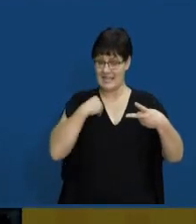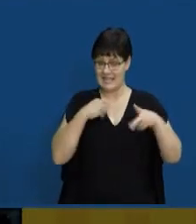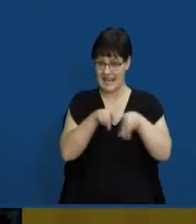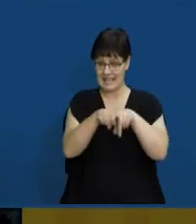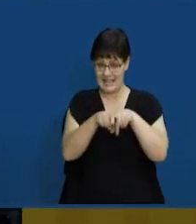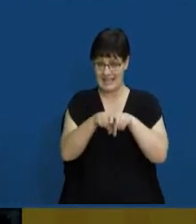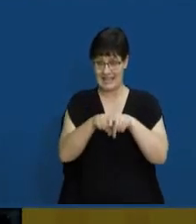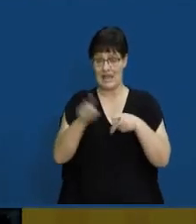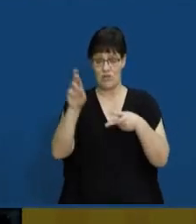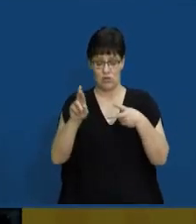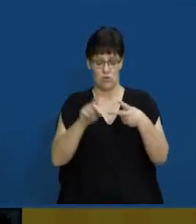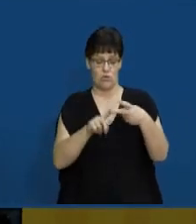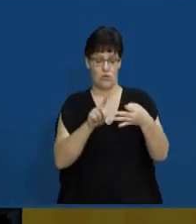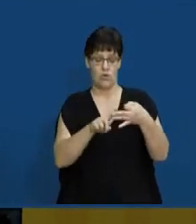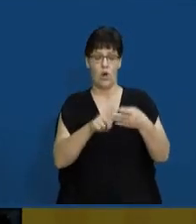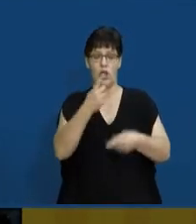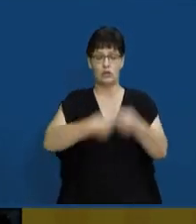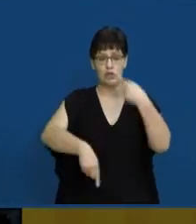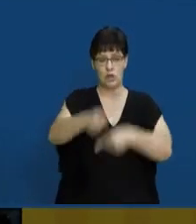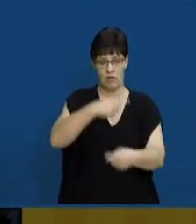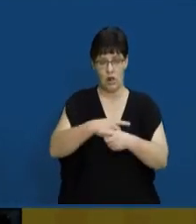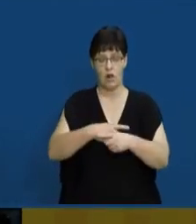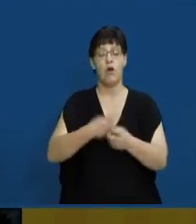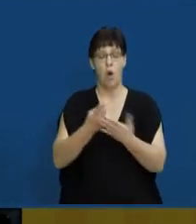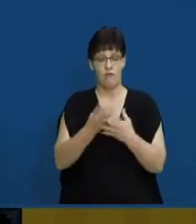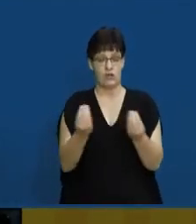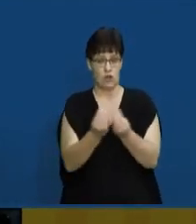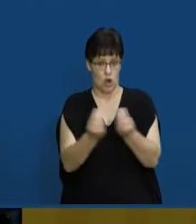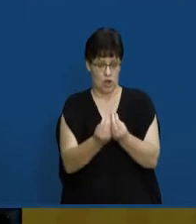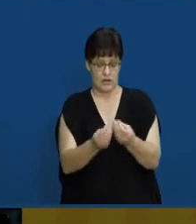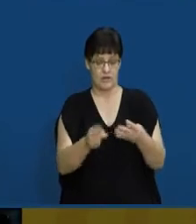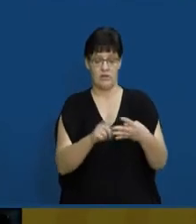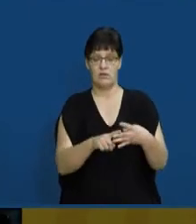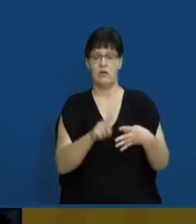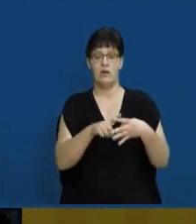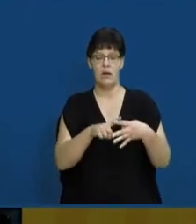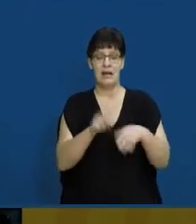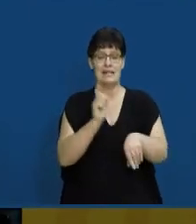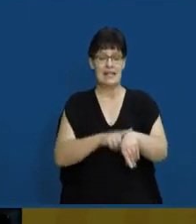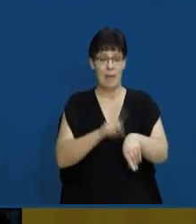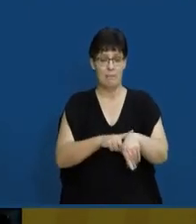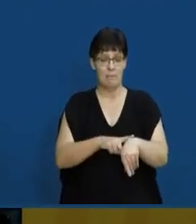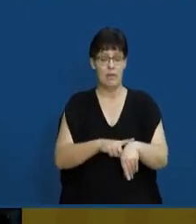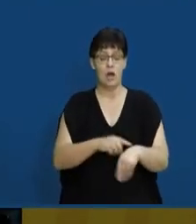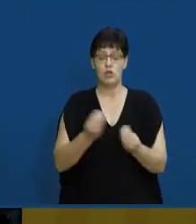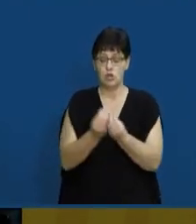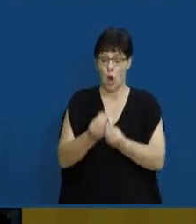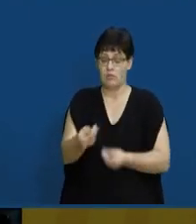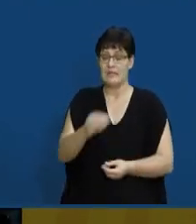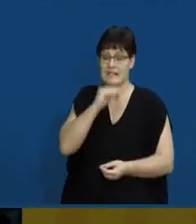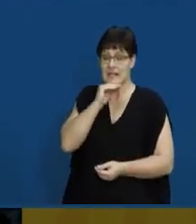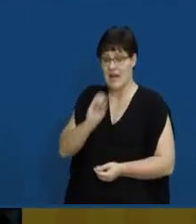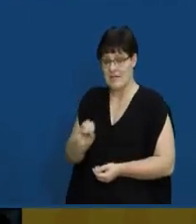ratio, your turnover rate of stock, the period for which enough stock is on hand,